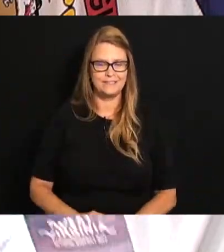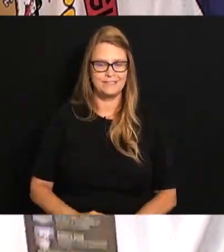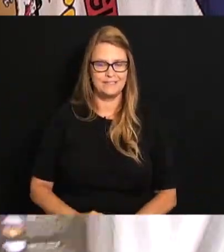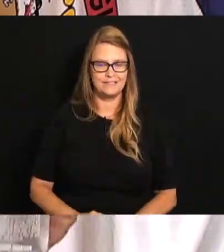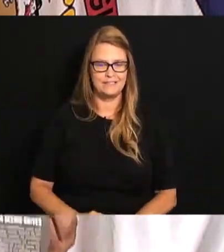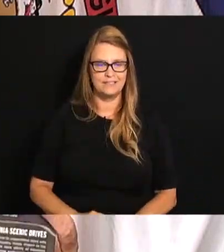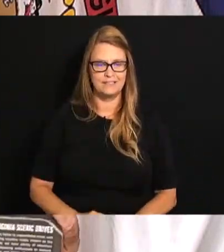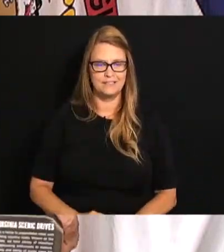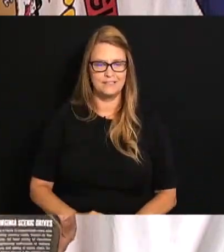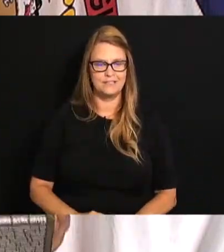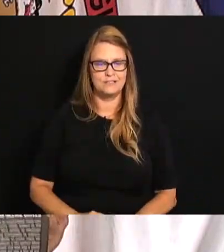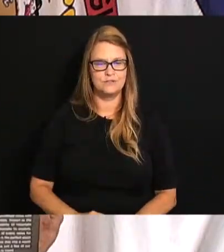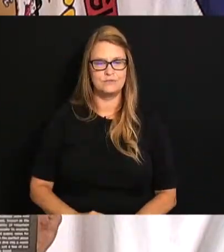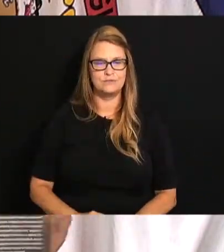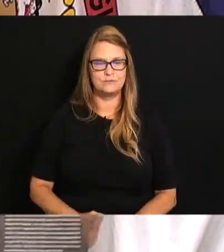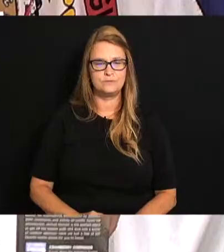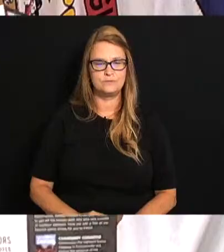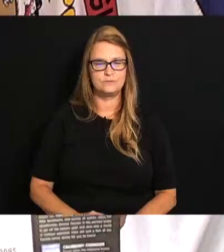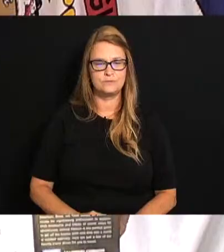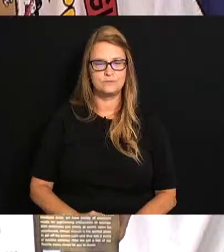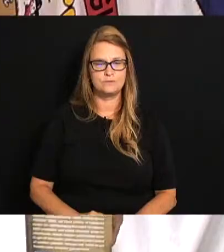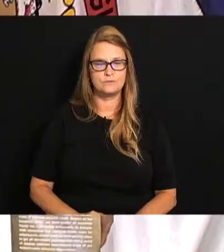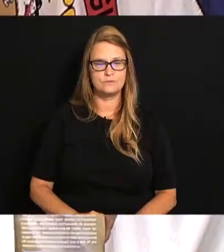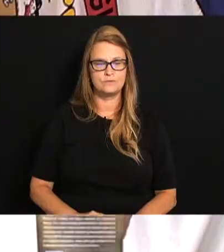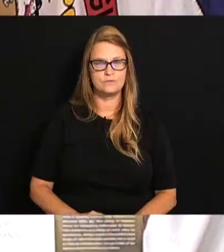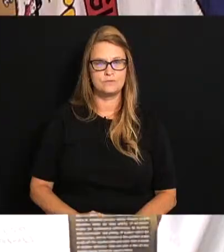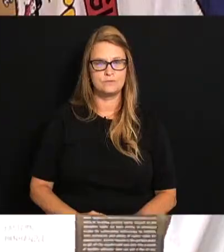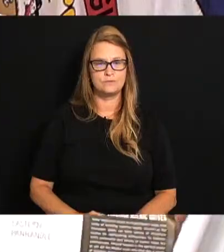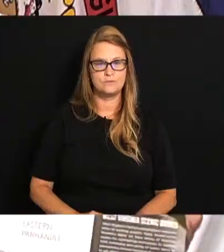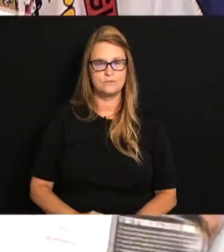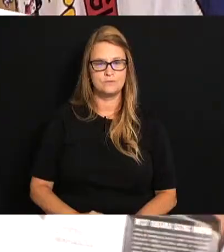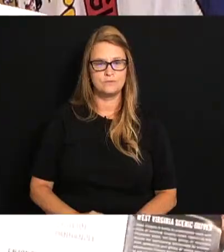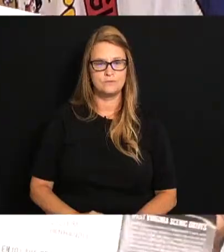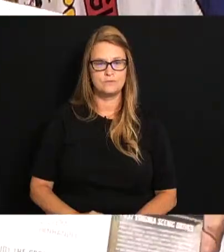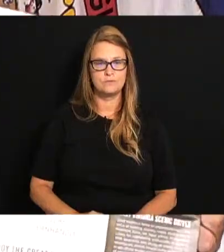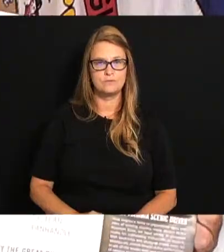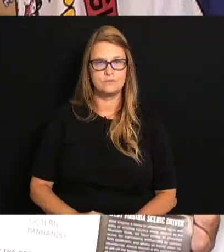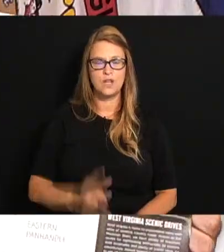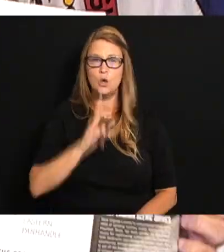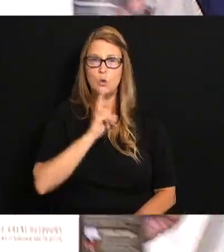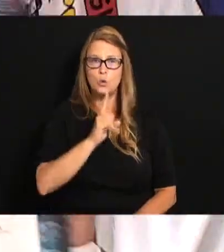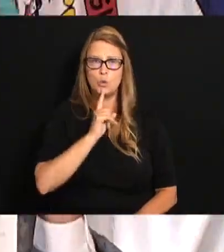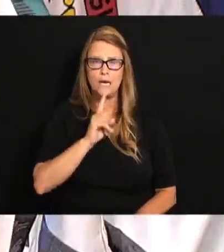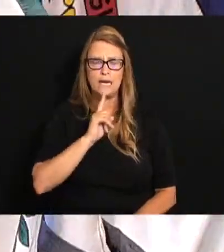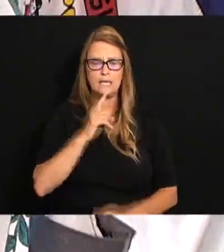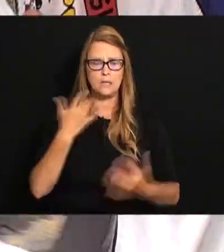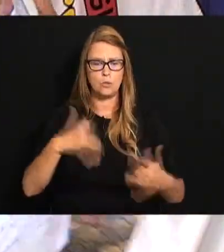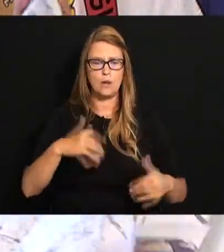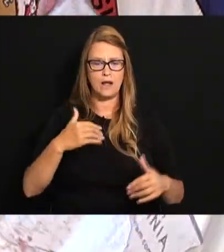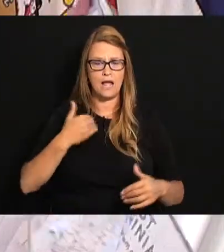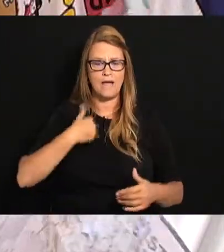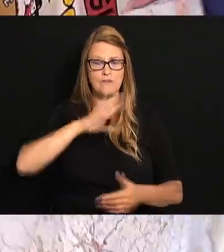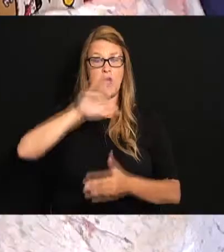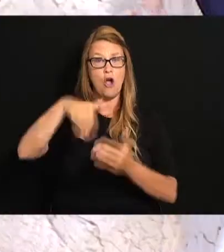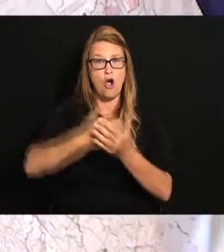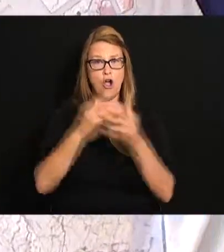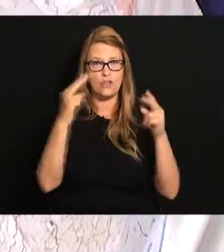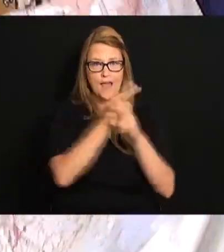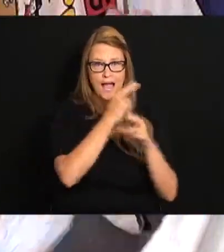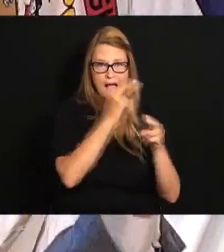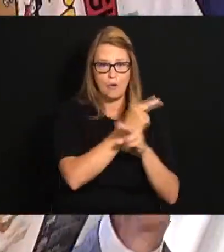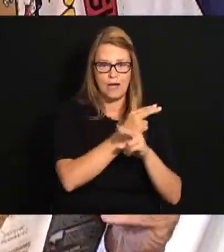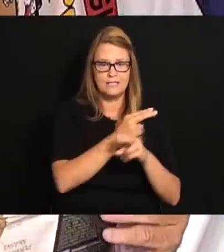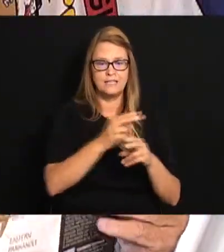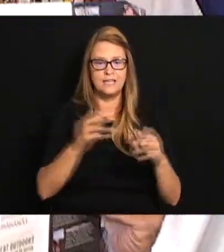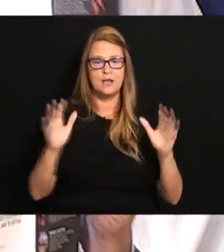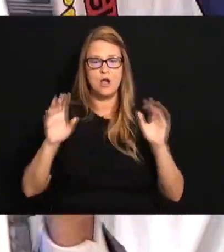But it is phenomenal. You know, this is really something. Of course, it's got naturally all the highways in West Virginia on